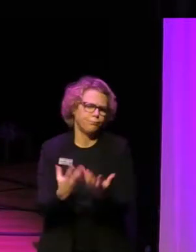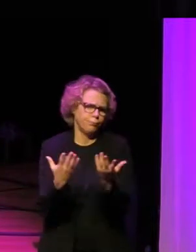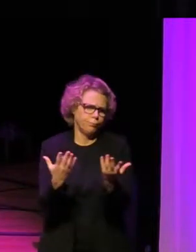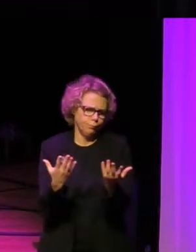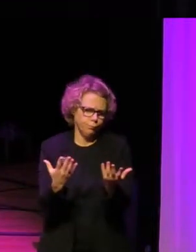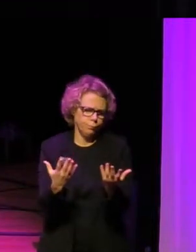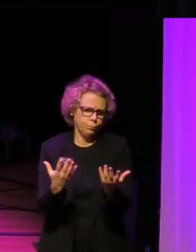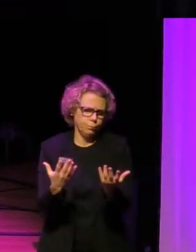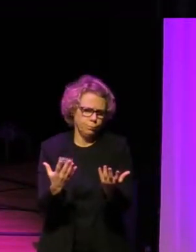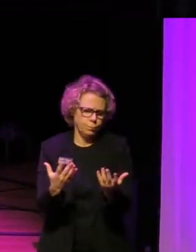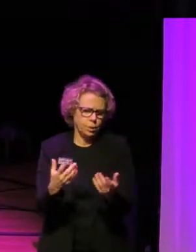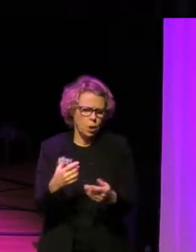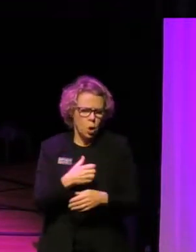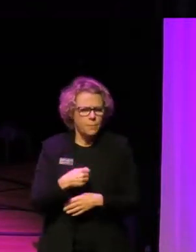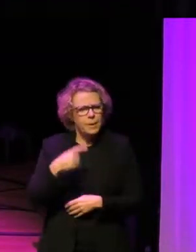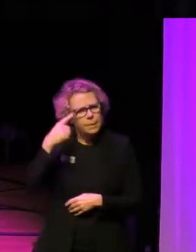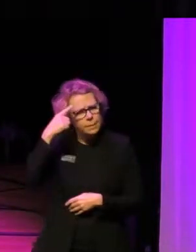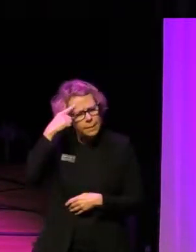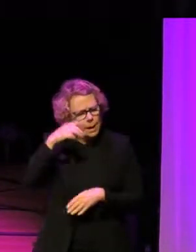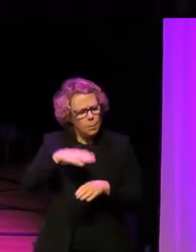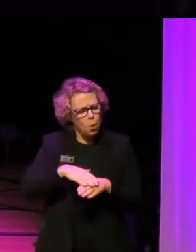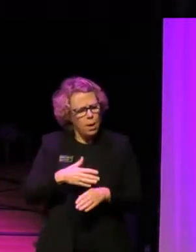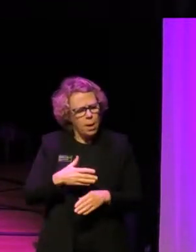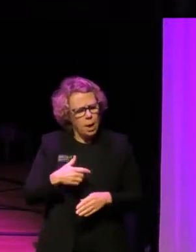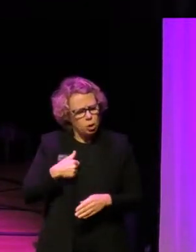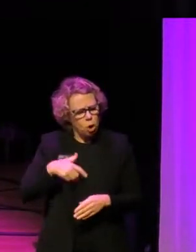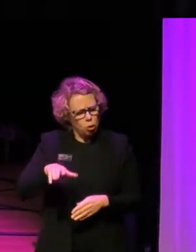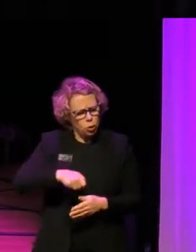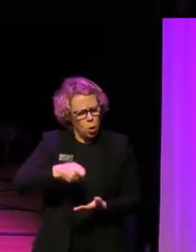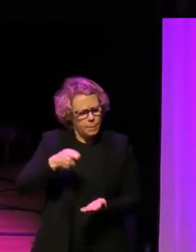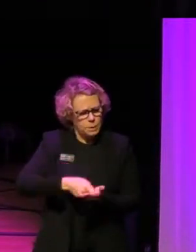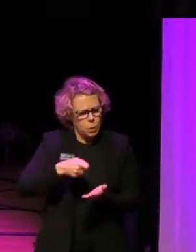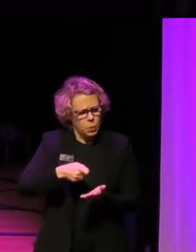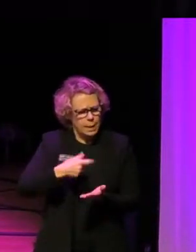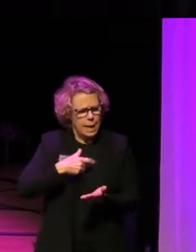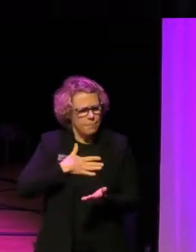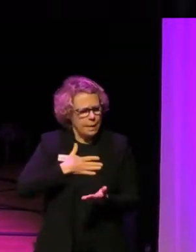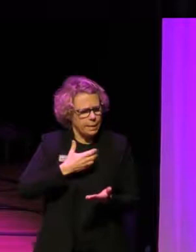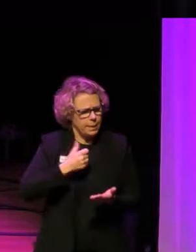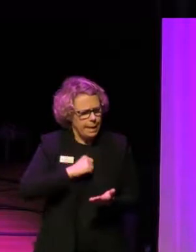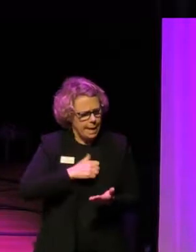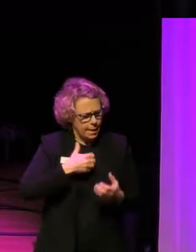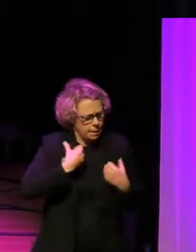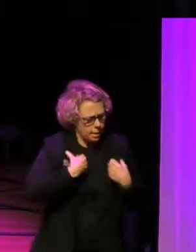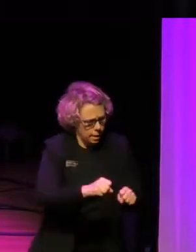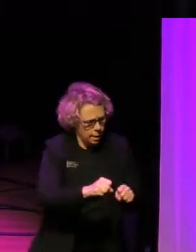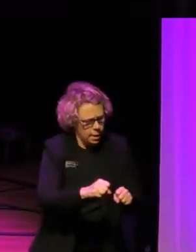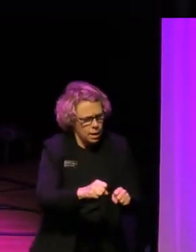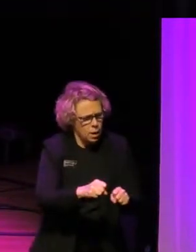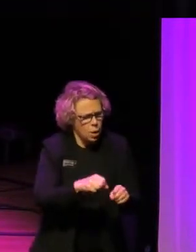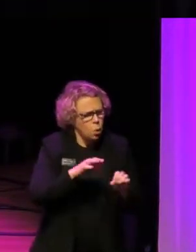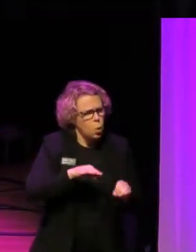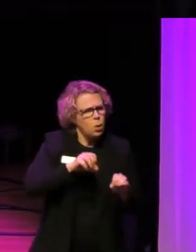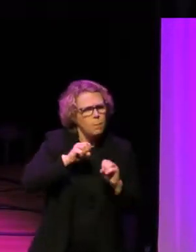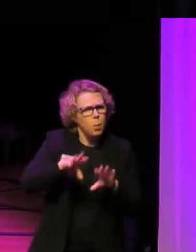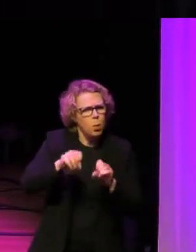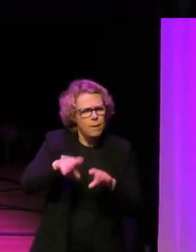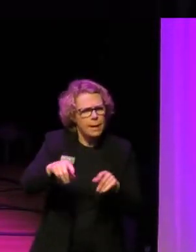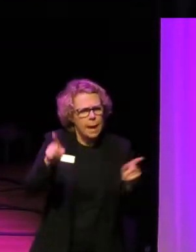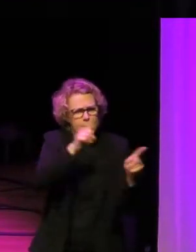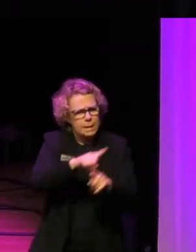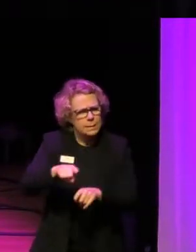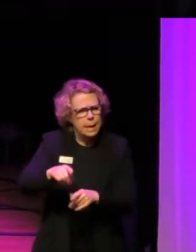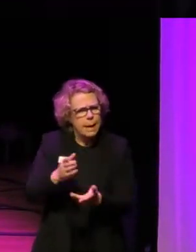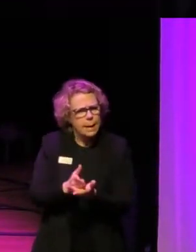be the impact of my decision or my actions on the rights